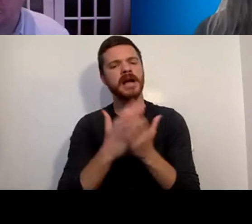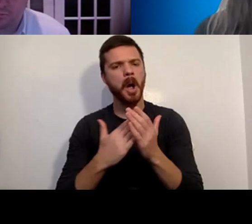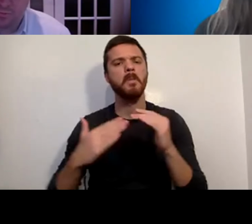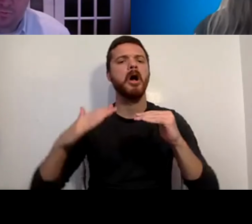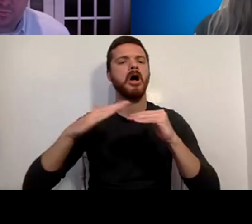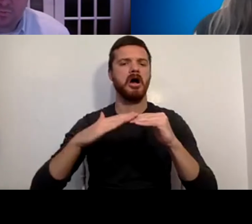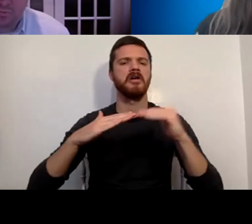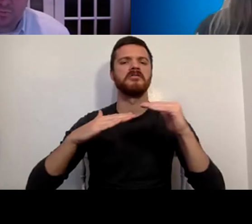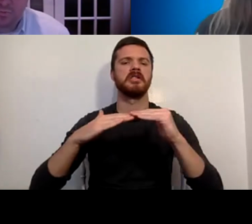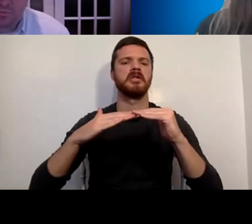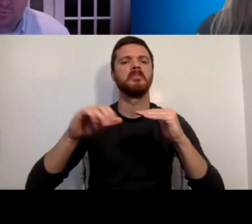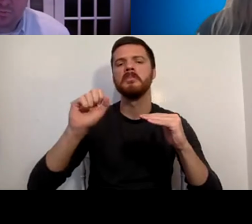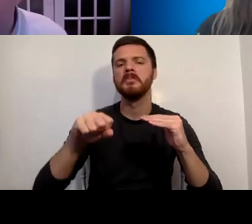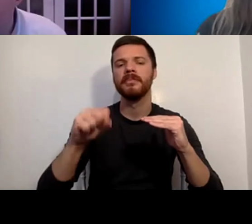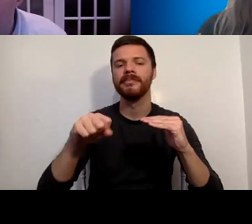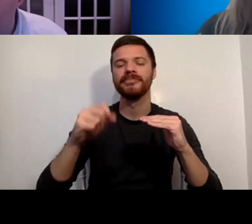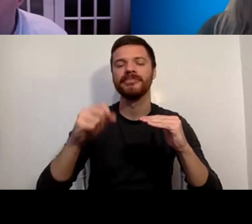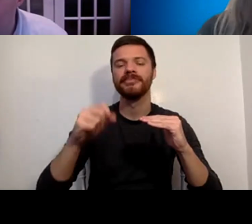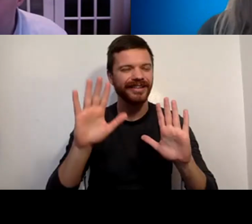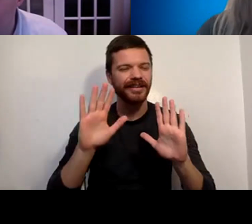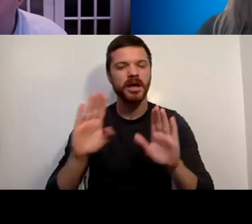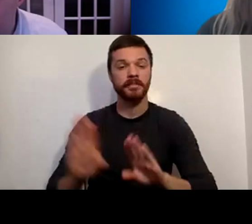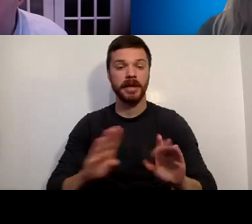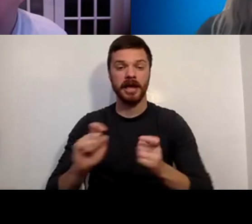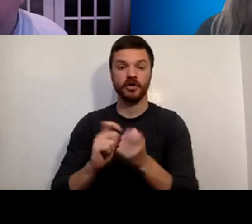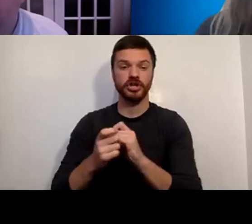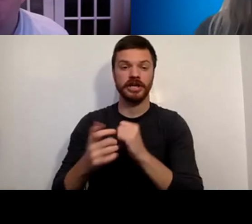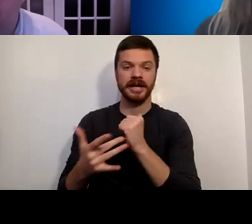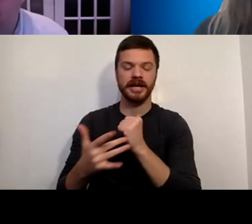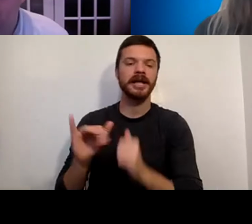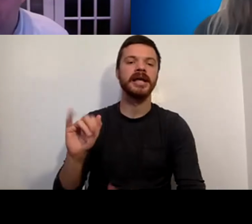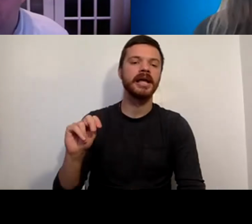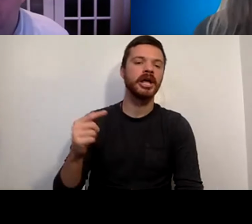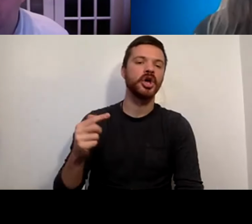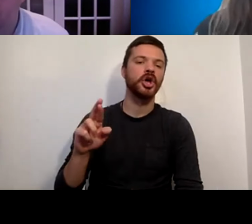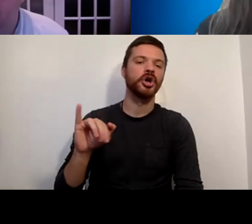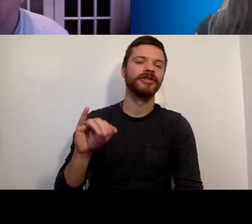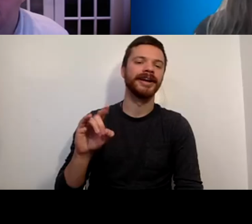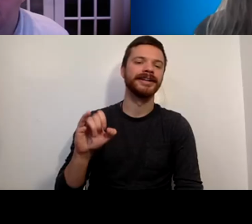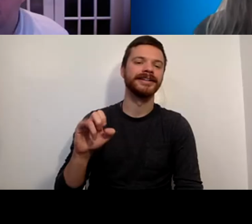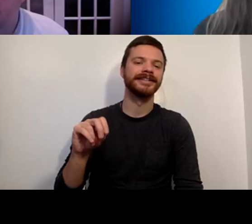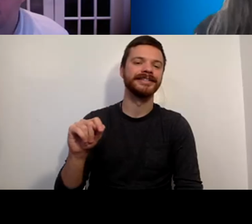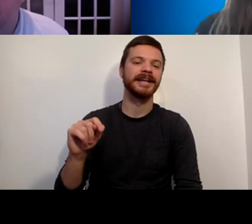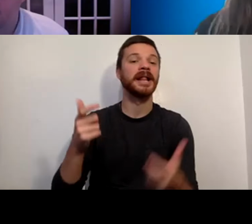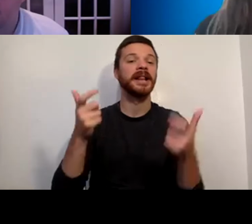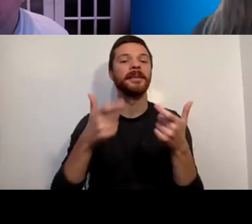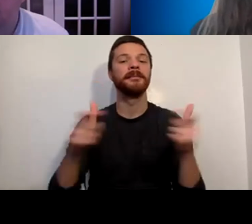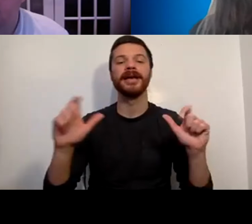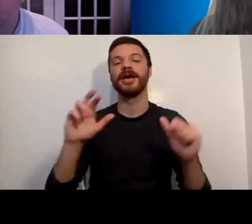we can think of the behavior change techniques as ingredients within maybe a broader recipe of